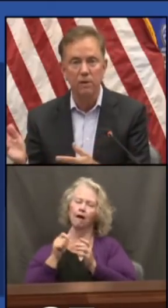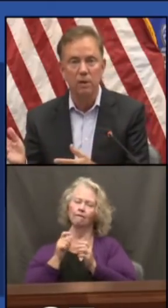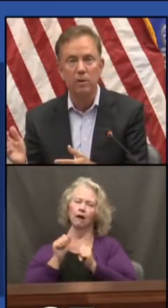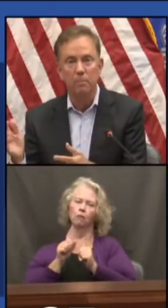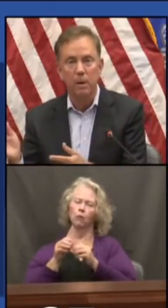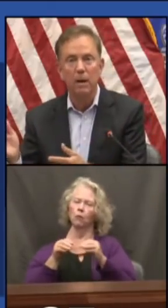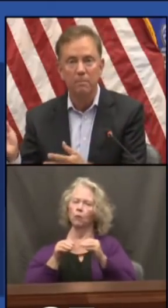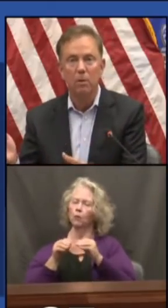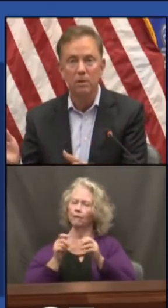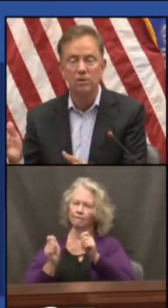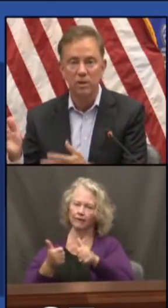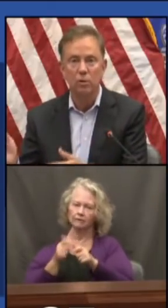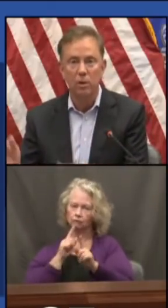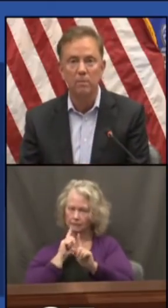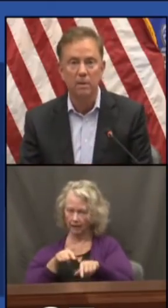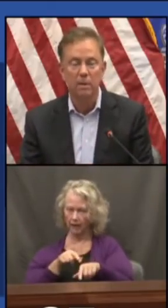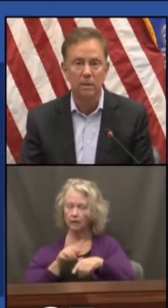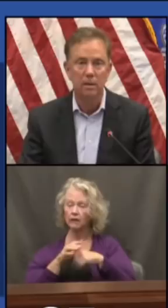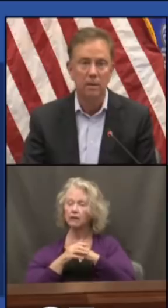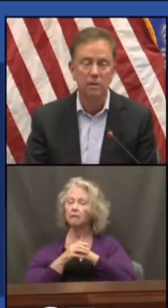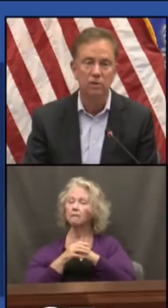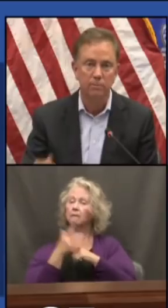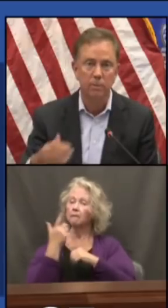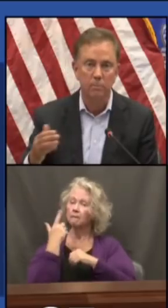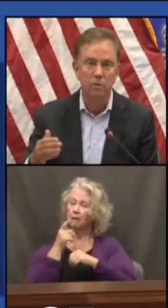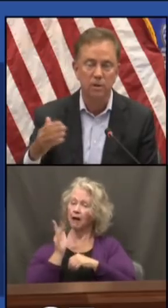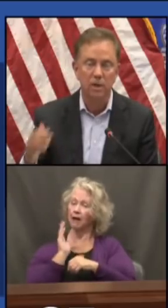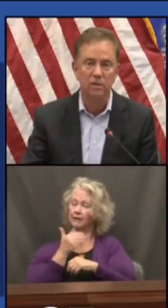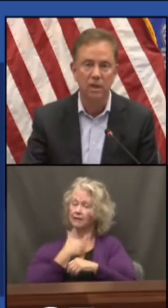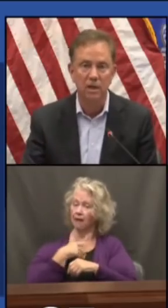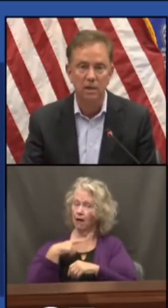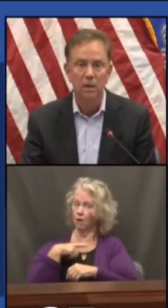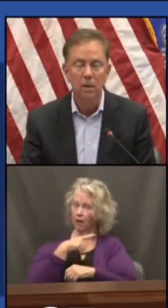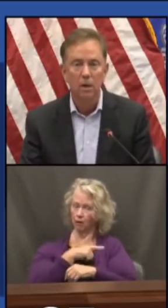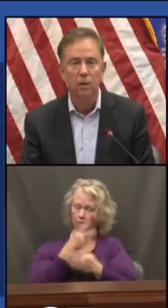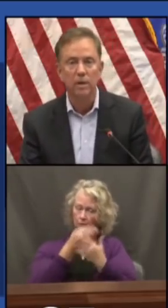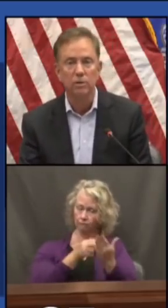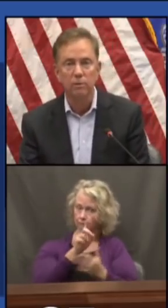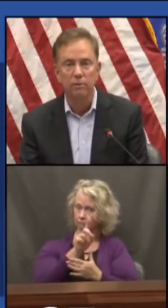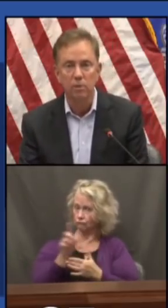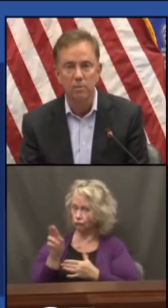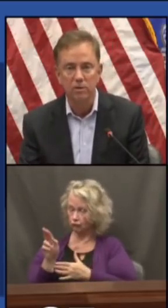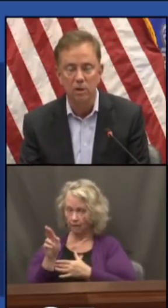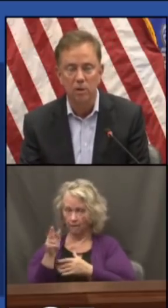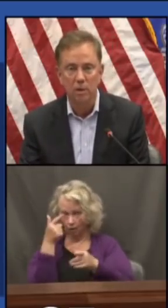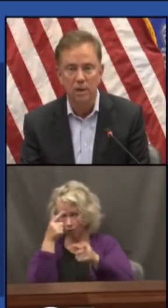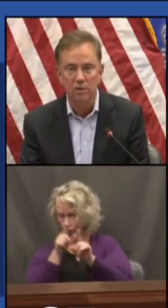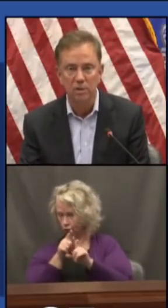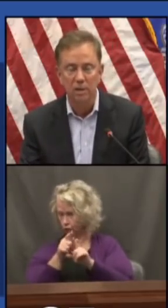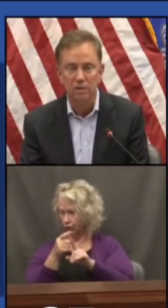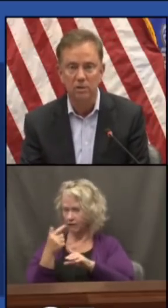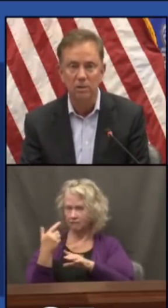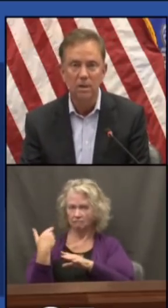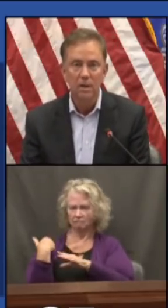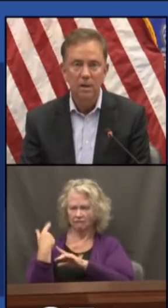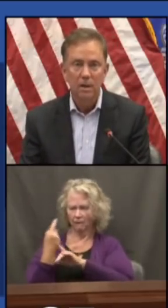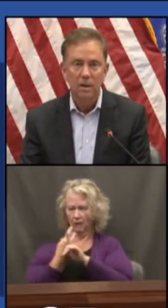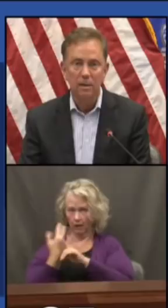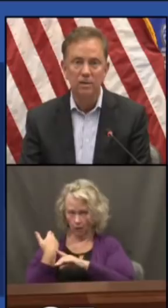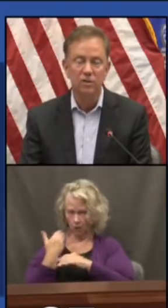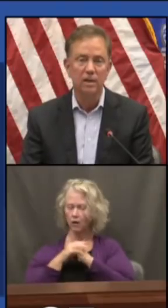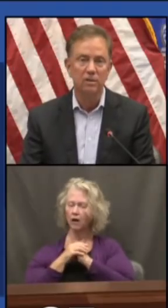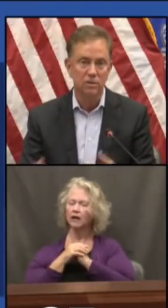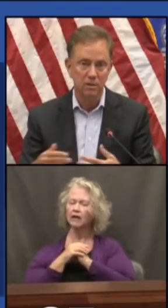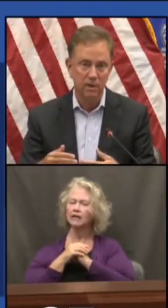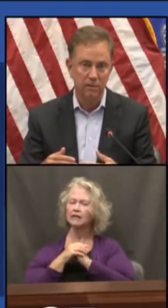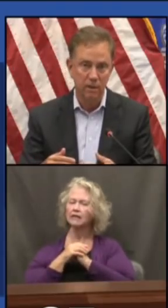place, following the bipartisan agreement that the leadership on both sides of the aisle agreed to a few months ago in the legislature,